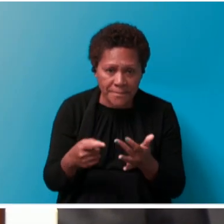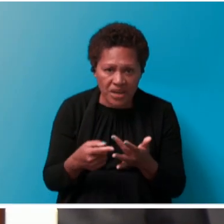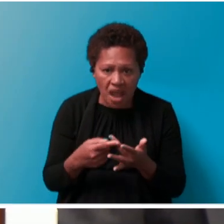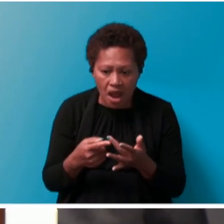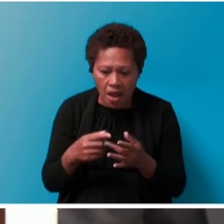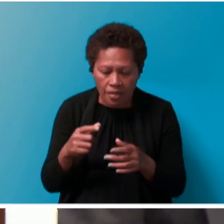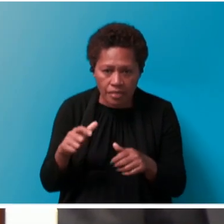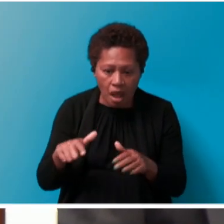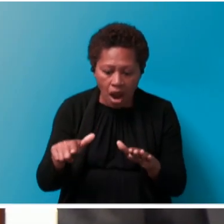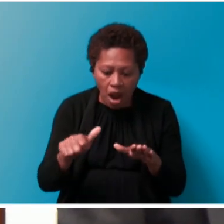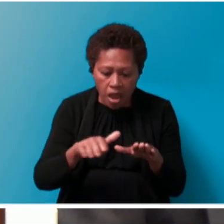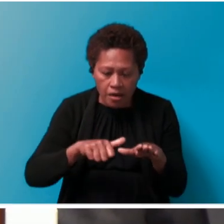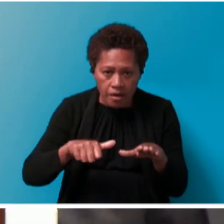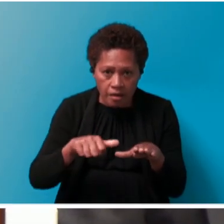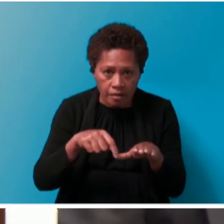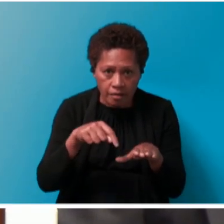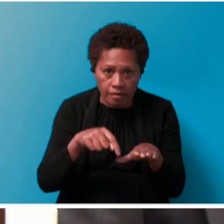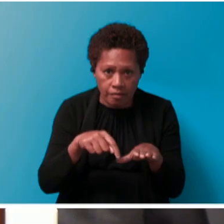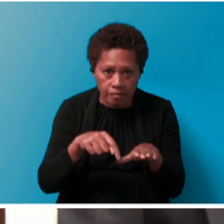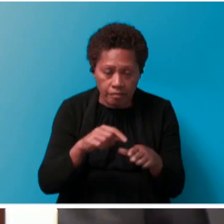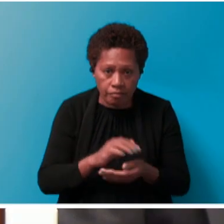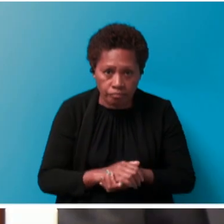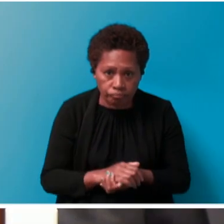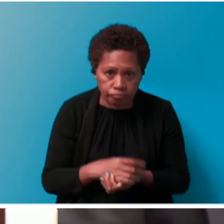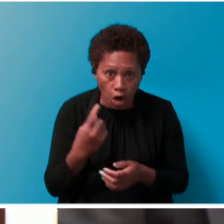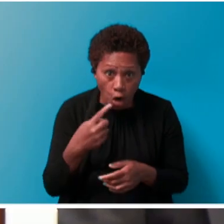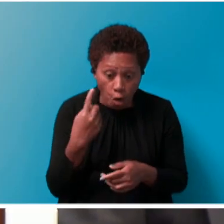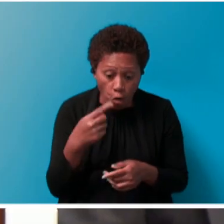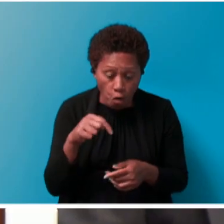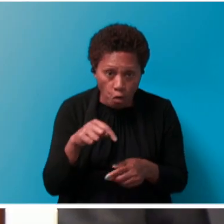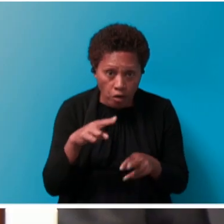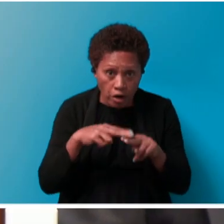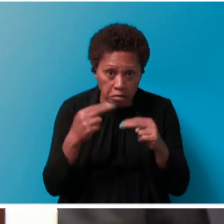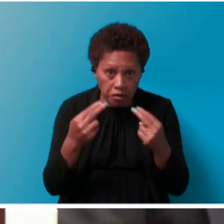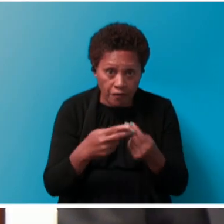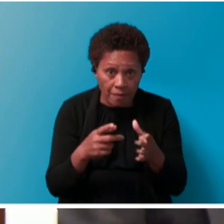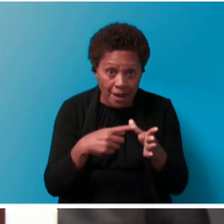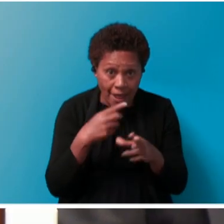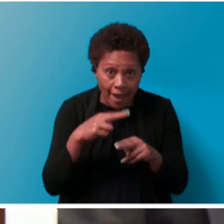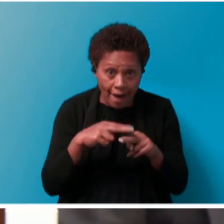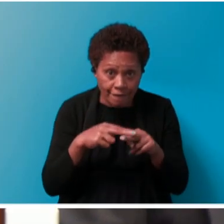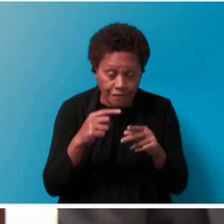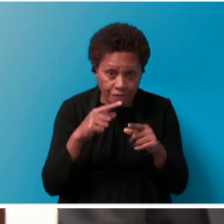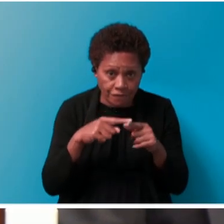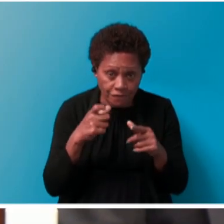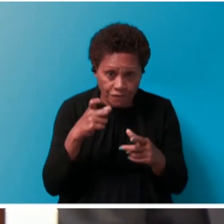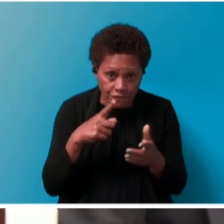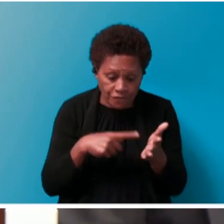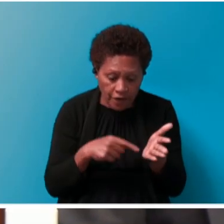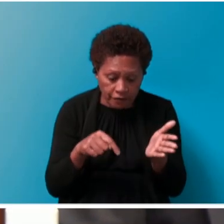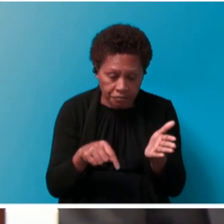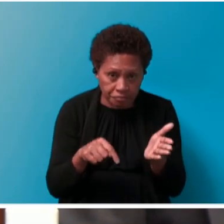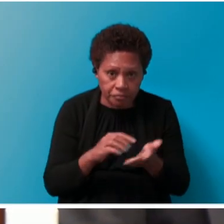affected families. And within this housing authority, develop subdivisions A designated number of